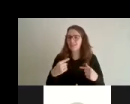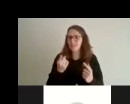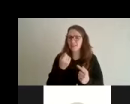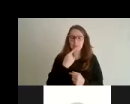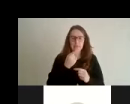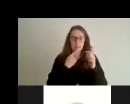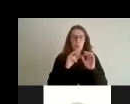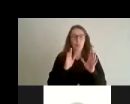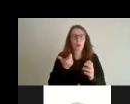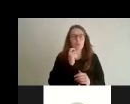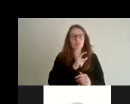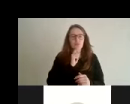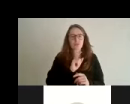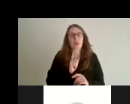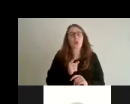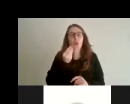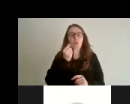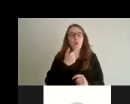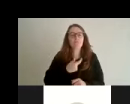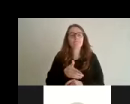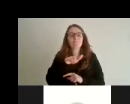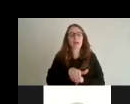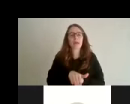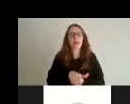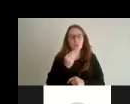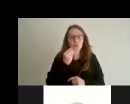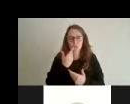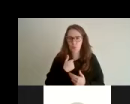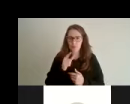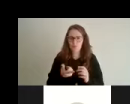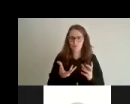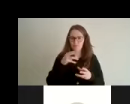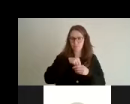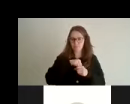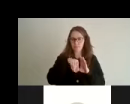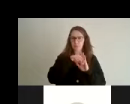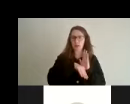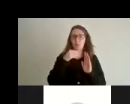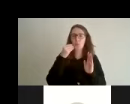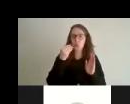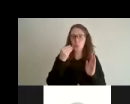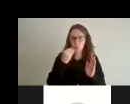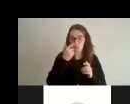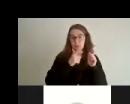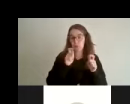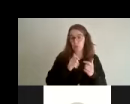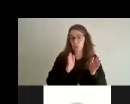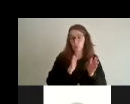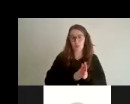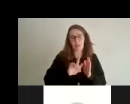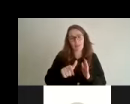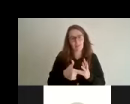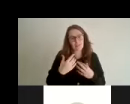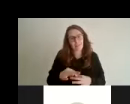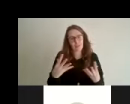be a start up. It should be a joined up program. That means all personnel and all students should be brought together